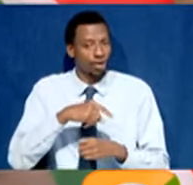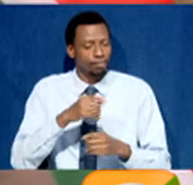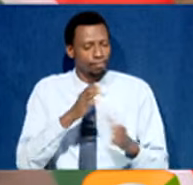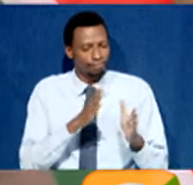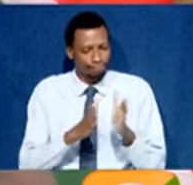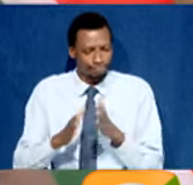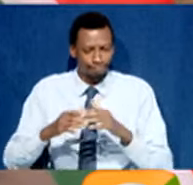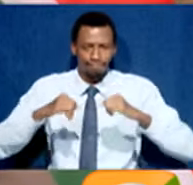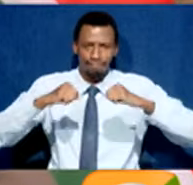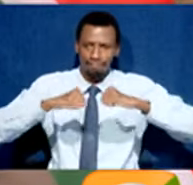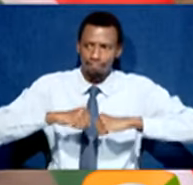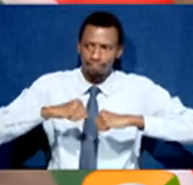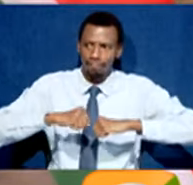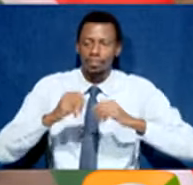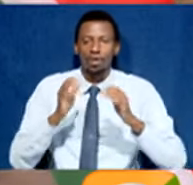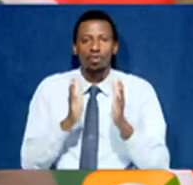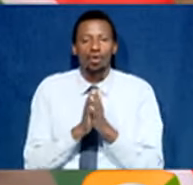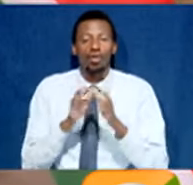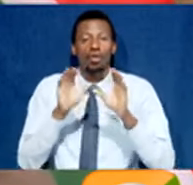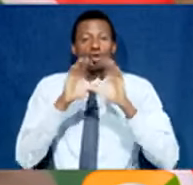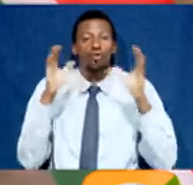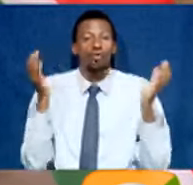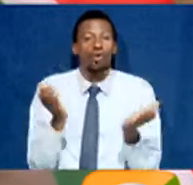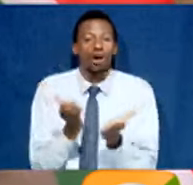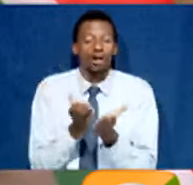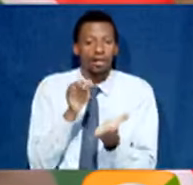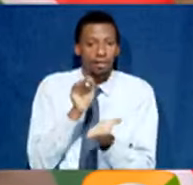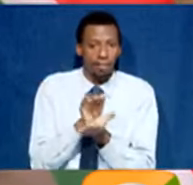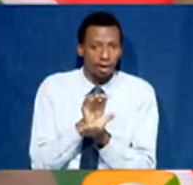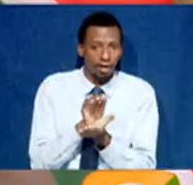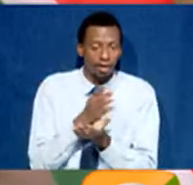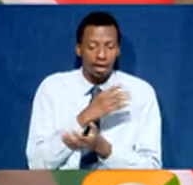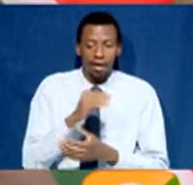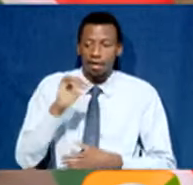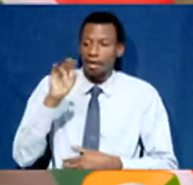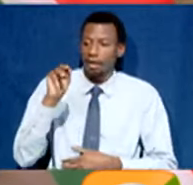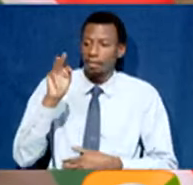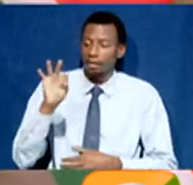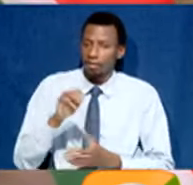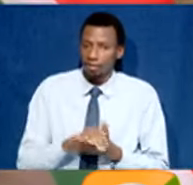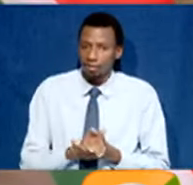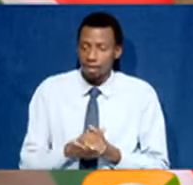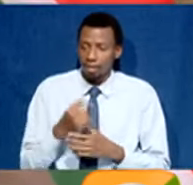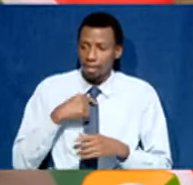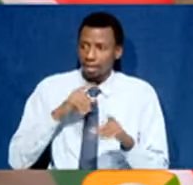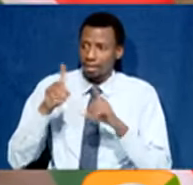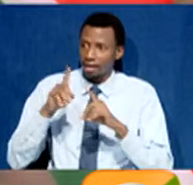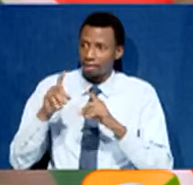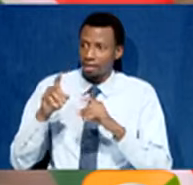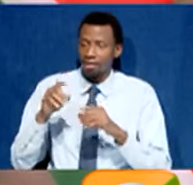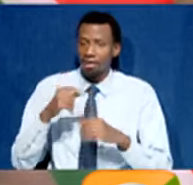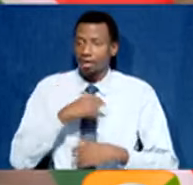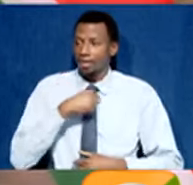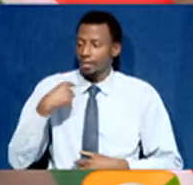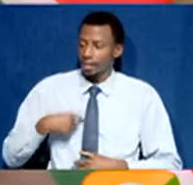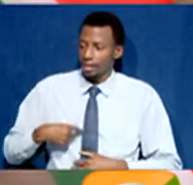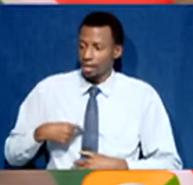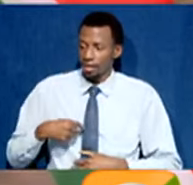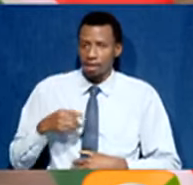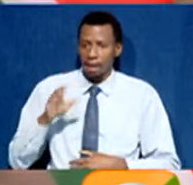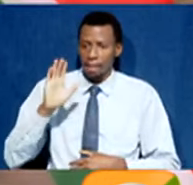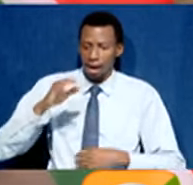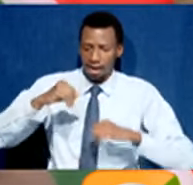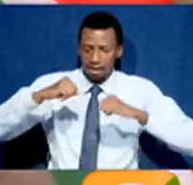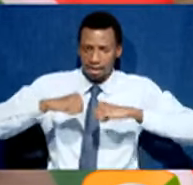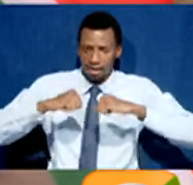with World Bank and IMF? Would I travel to China to make sure that we structure the bilateral deal that will